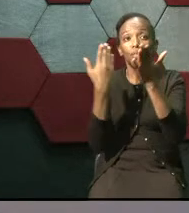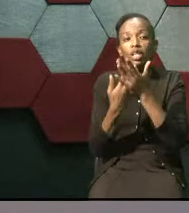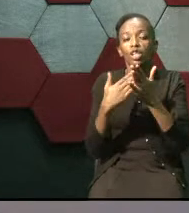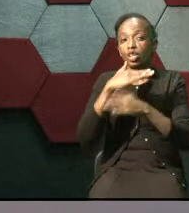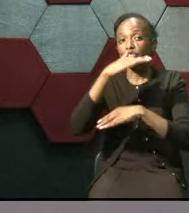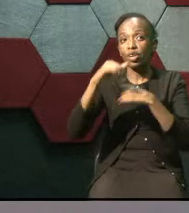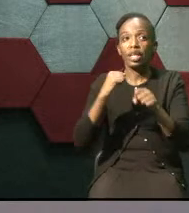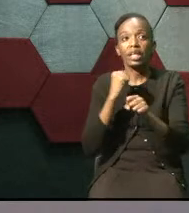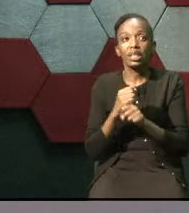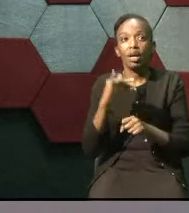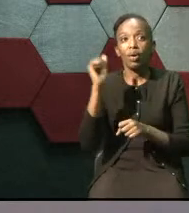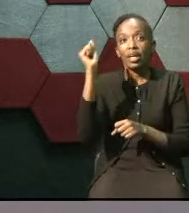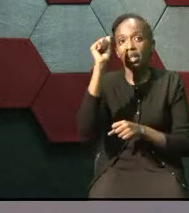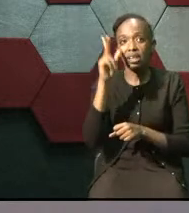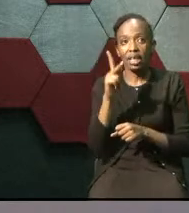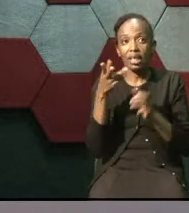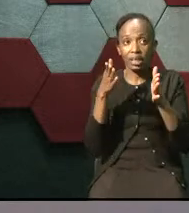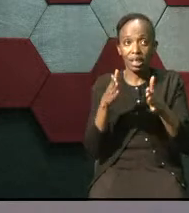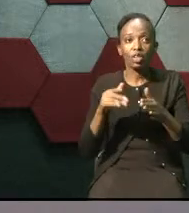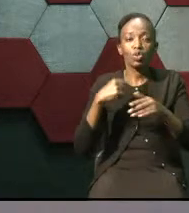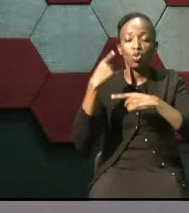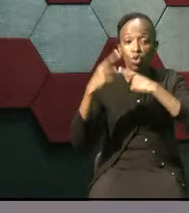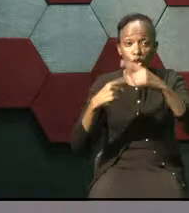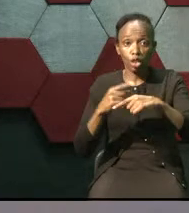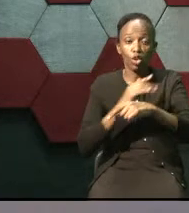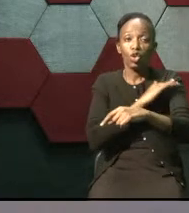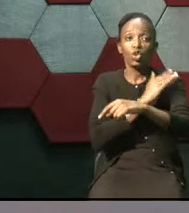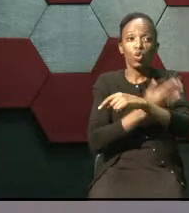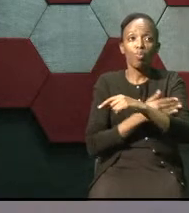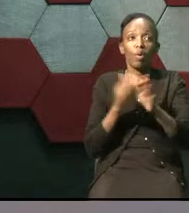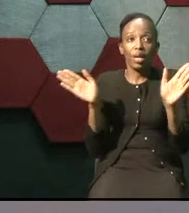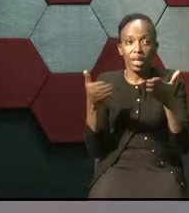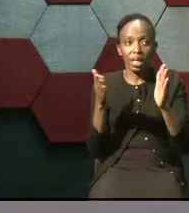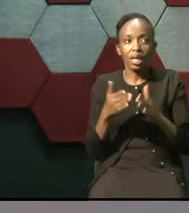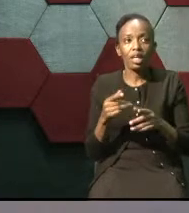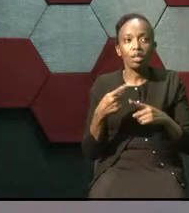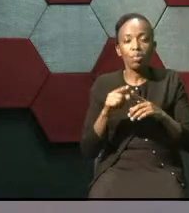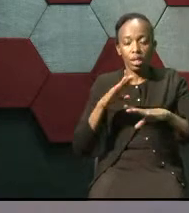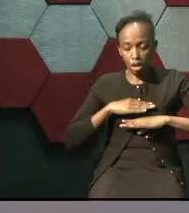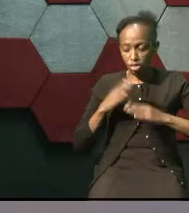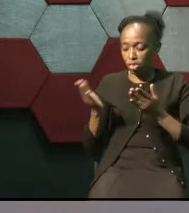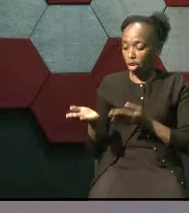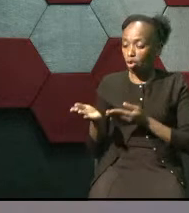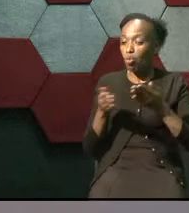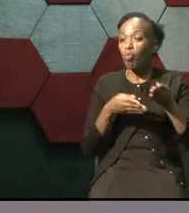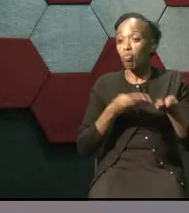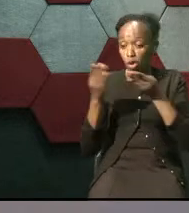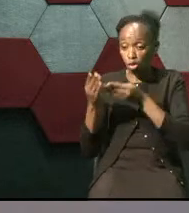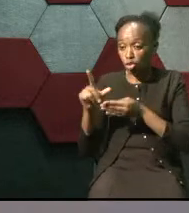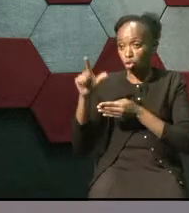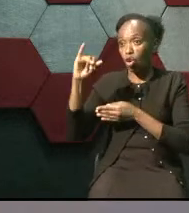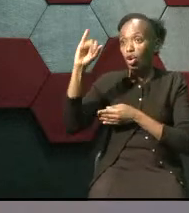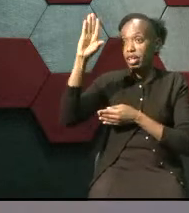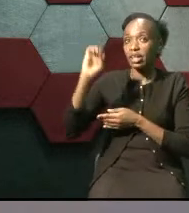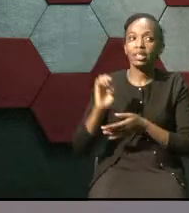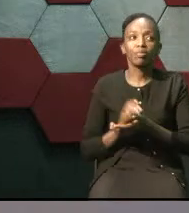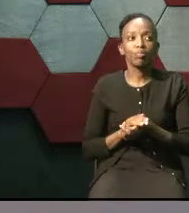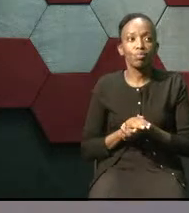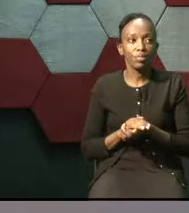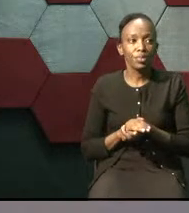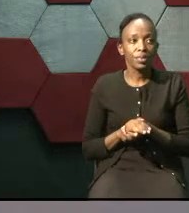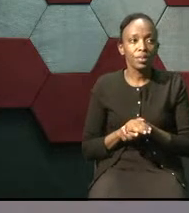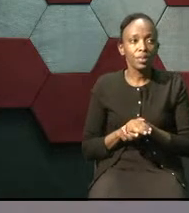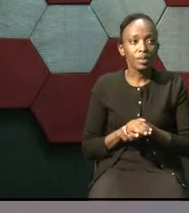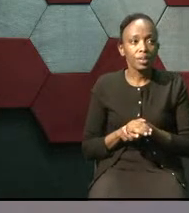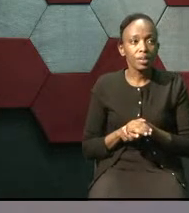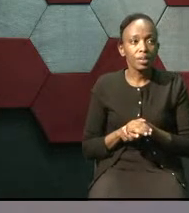So YSK is here just to continuously empower and inspire. But enough from me. Over to you, Lois. As our executive director, please go ahead and